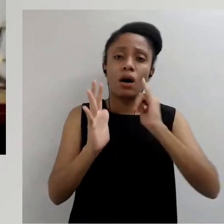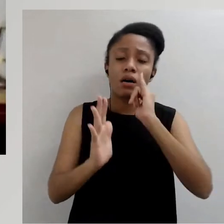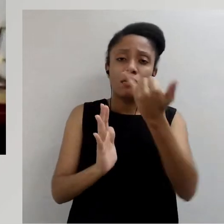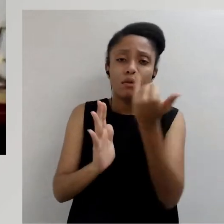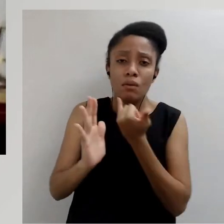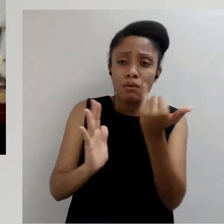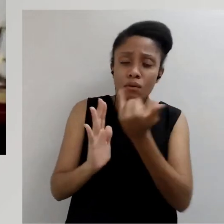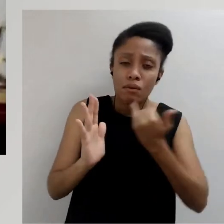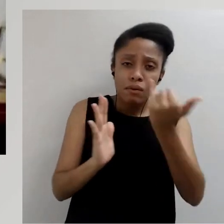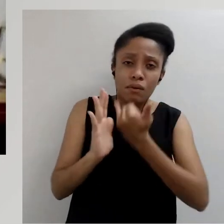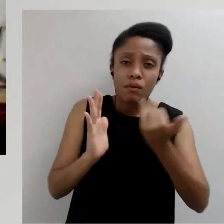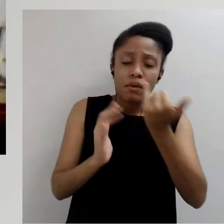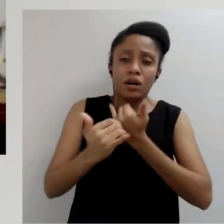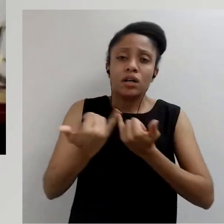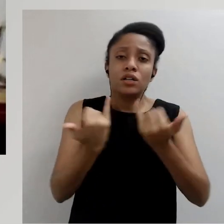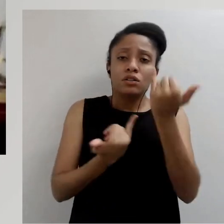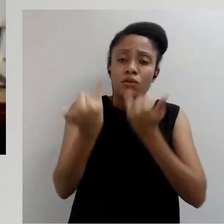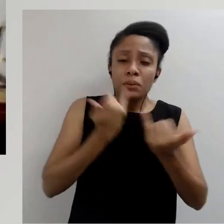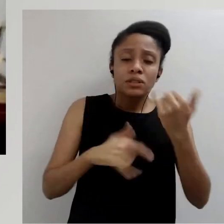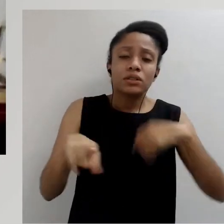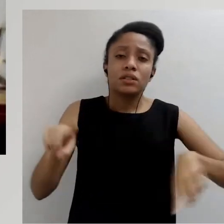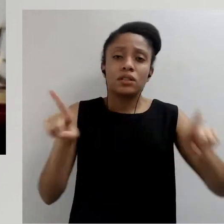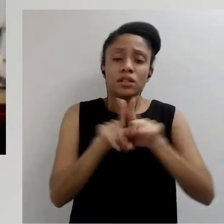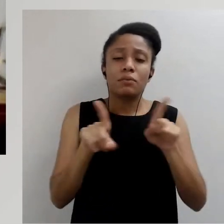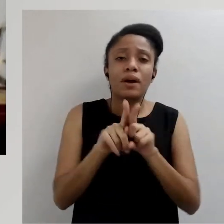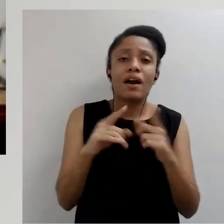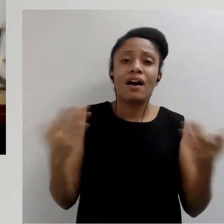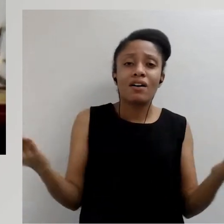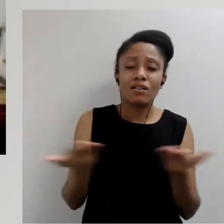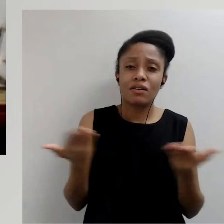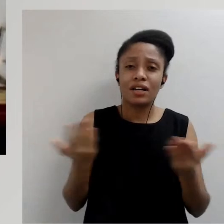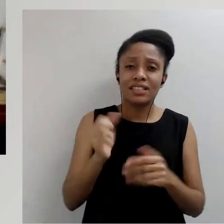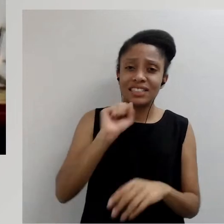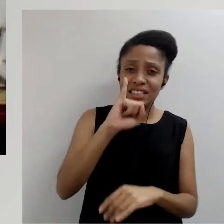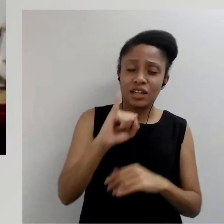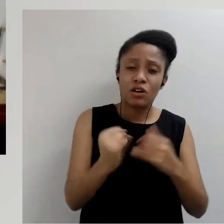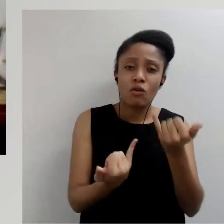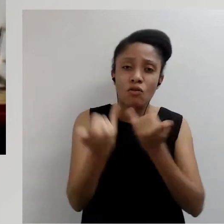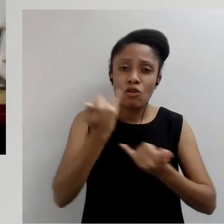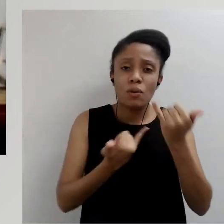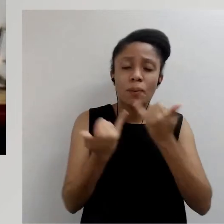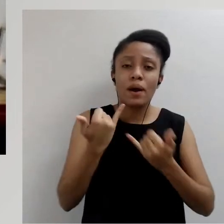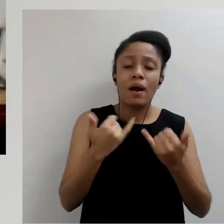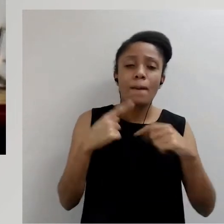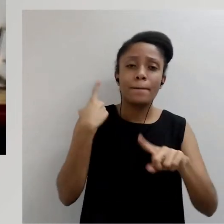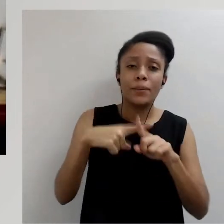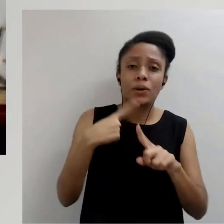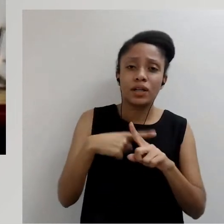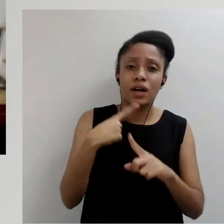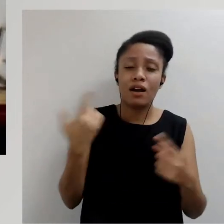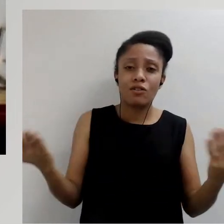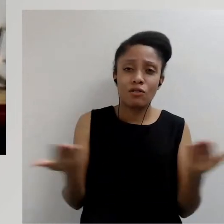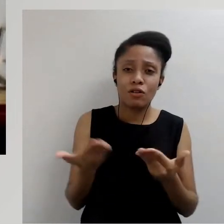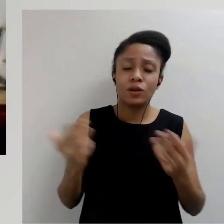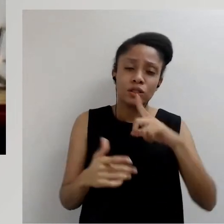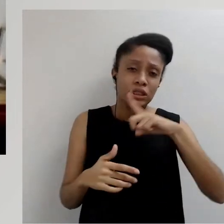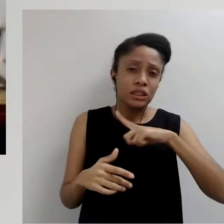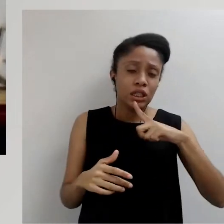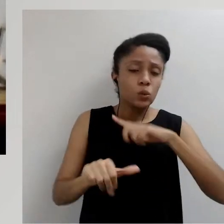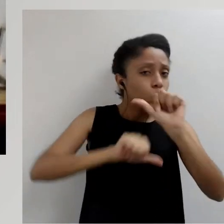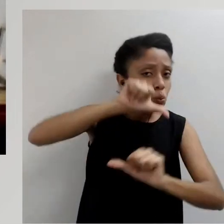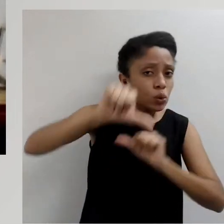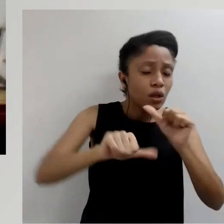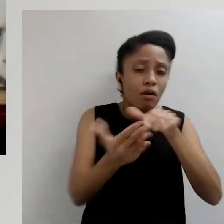on the data of all the other machines in the world. It knows if the